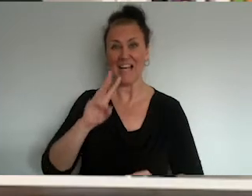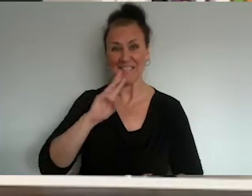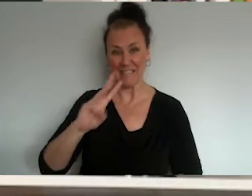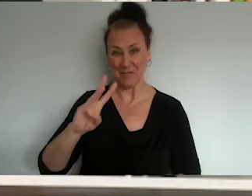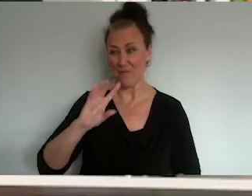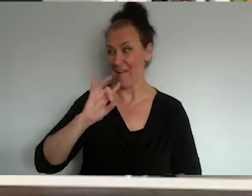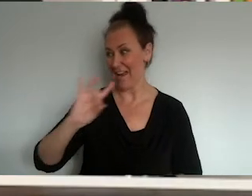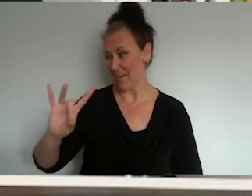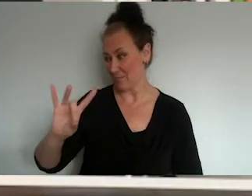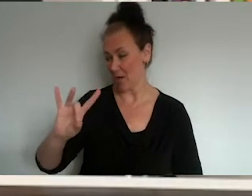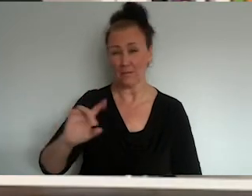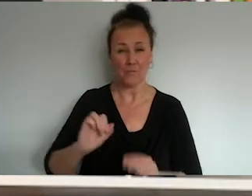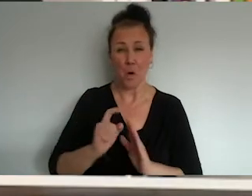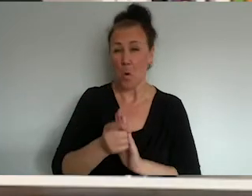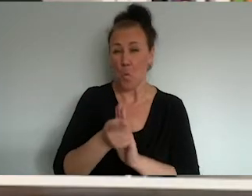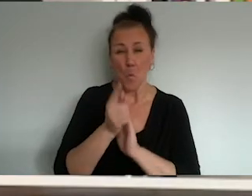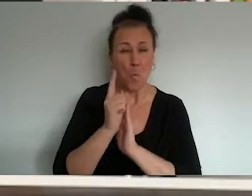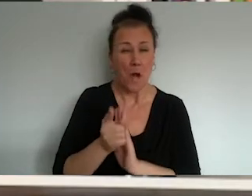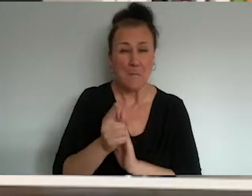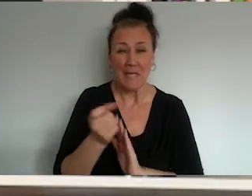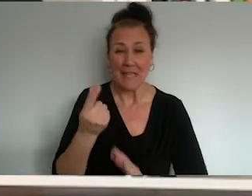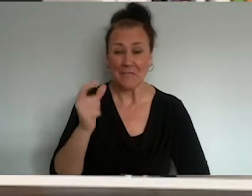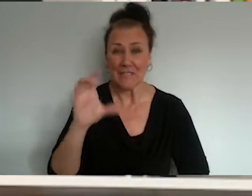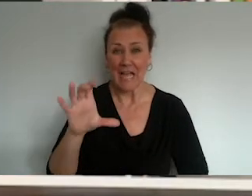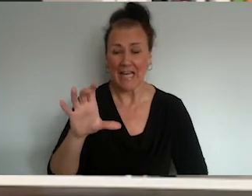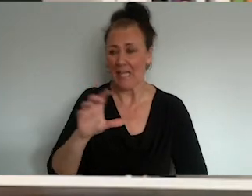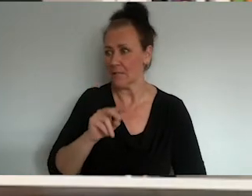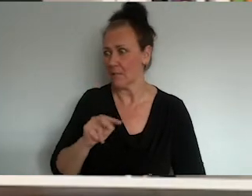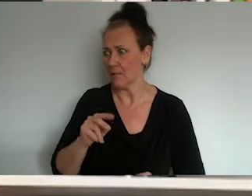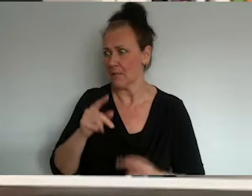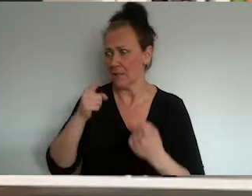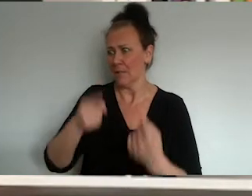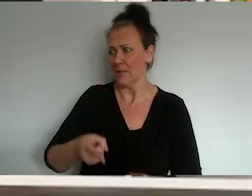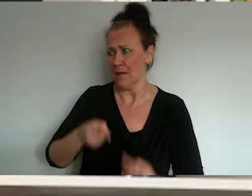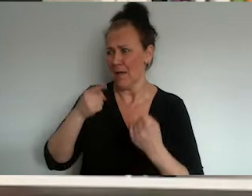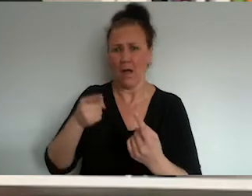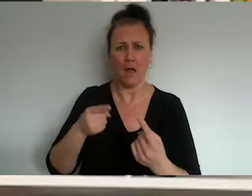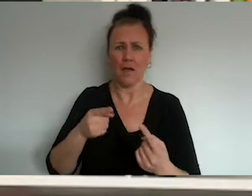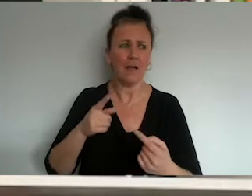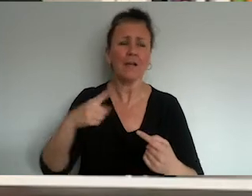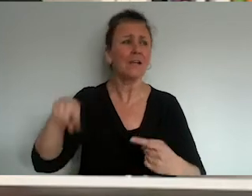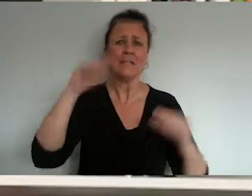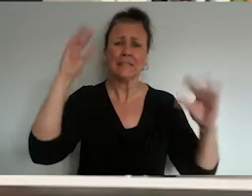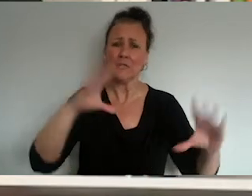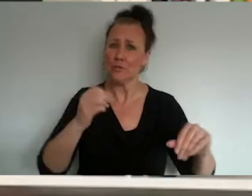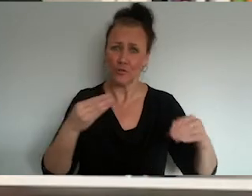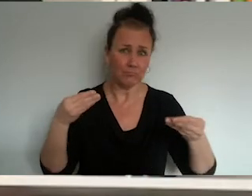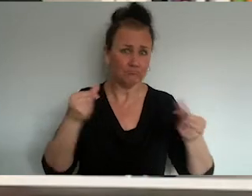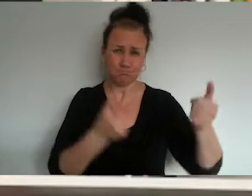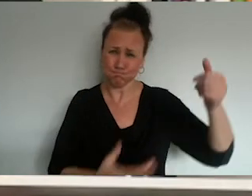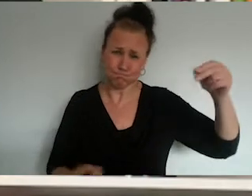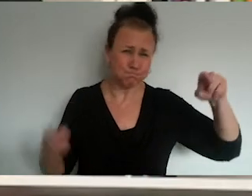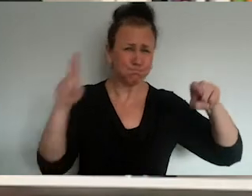11 minutes. Teachers deserve to make $1 billion a year or a week."